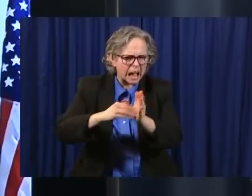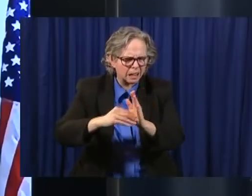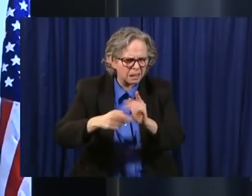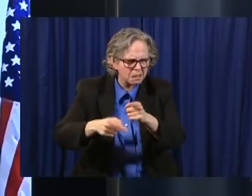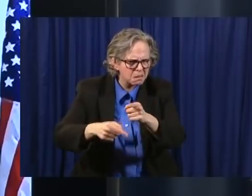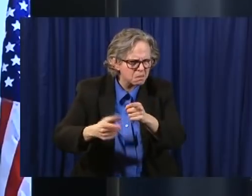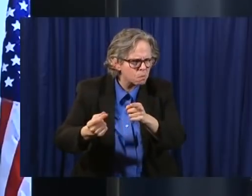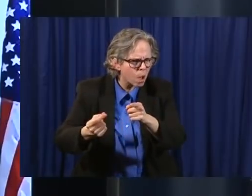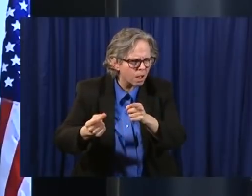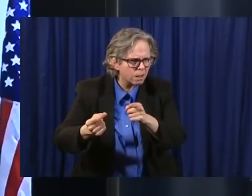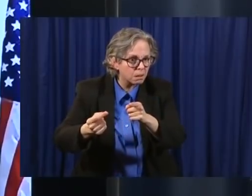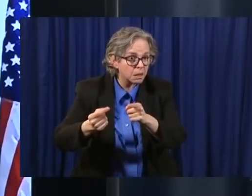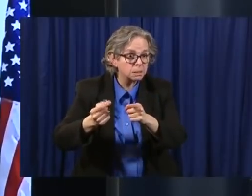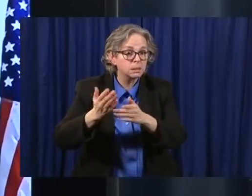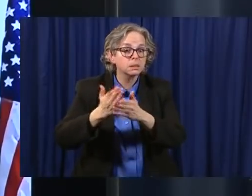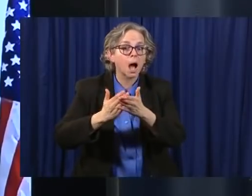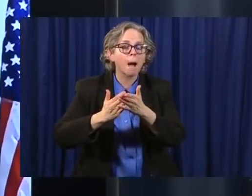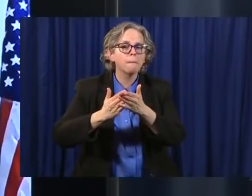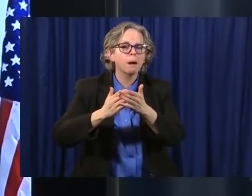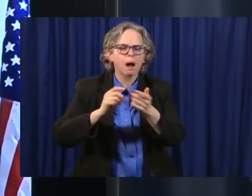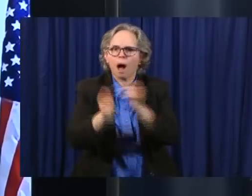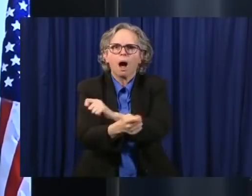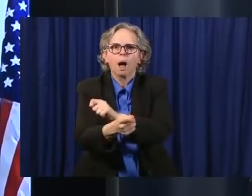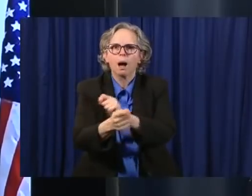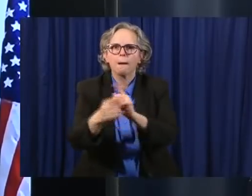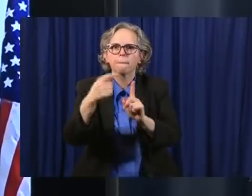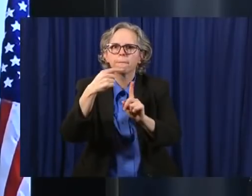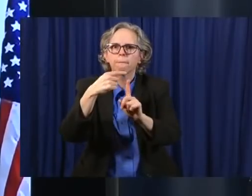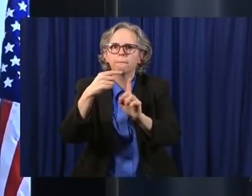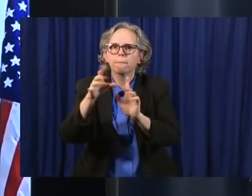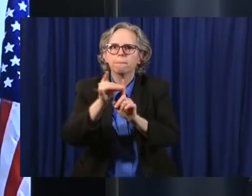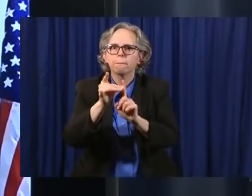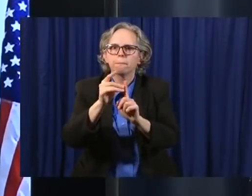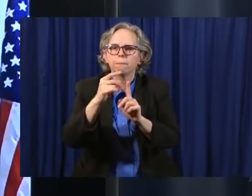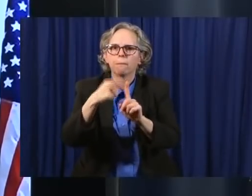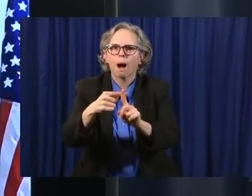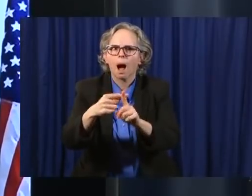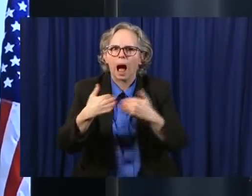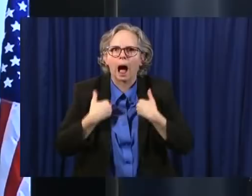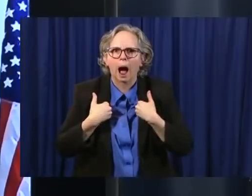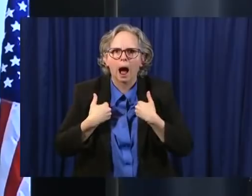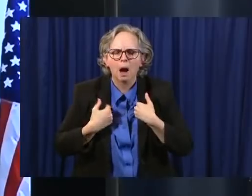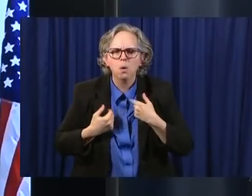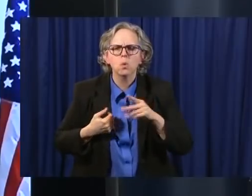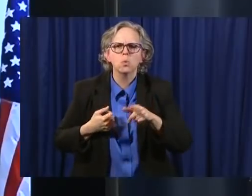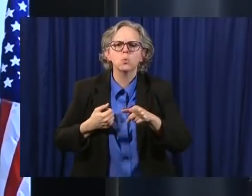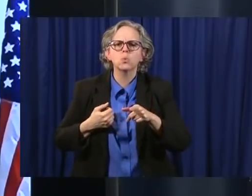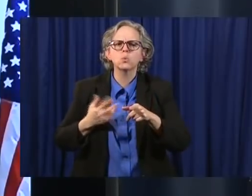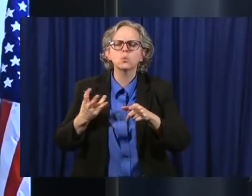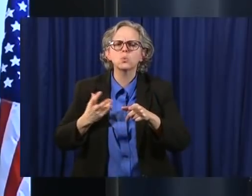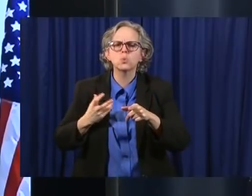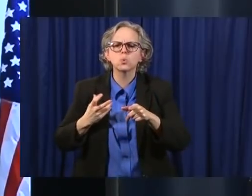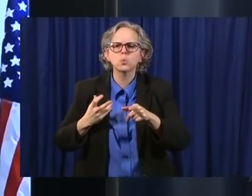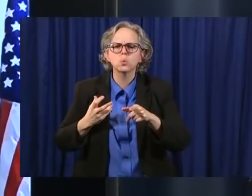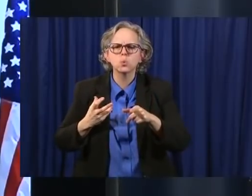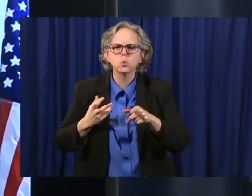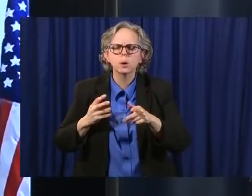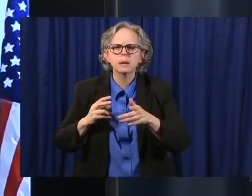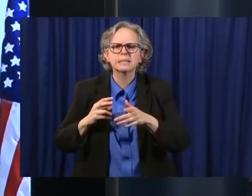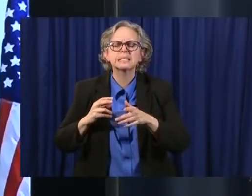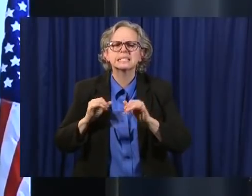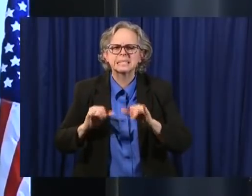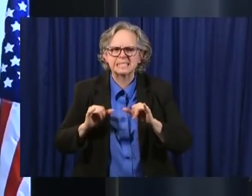of them have. With this type of information, the decision was made to do spot and